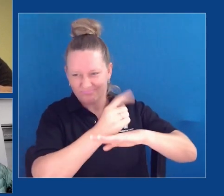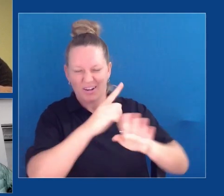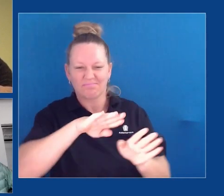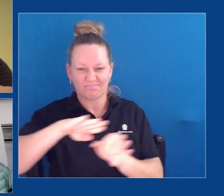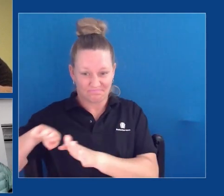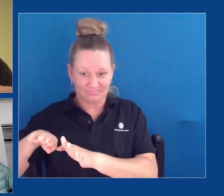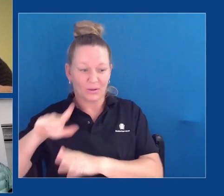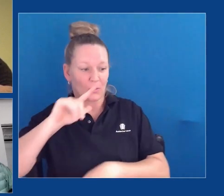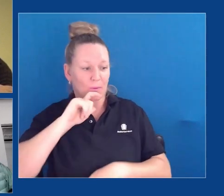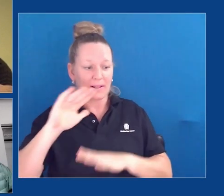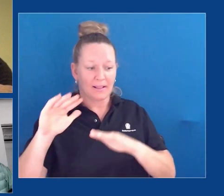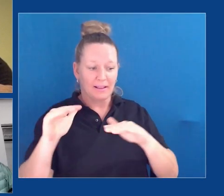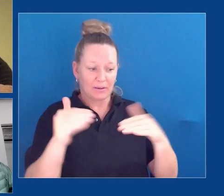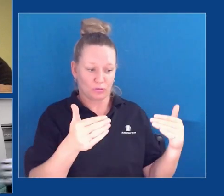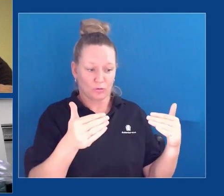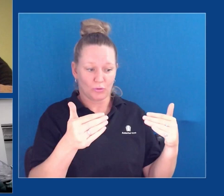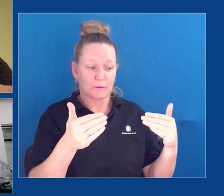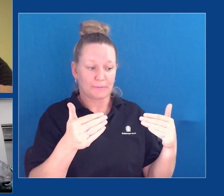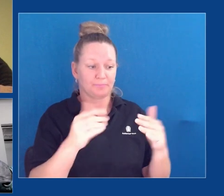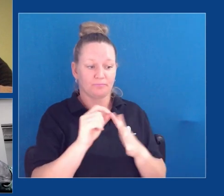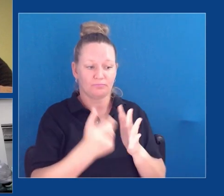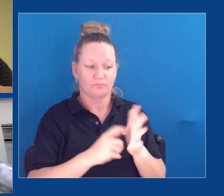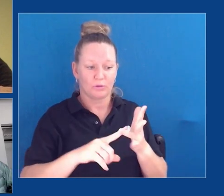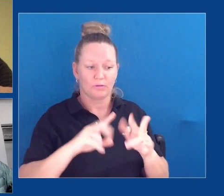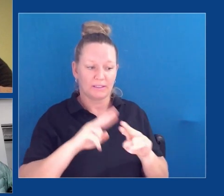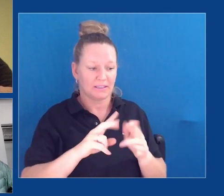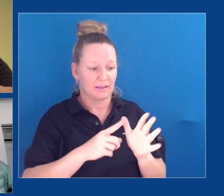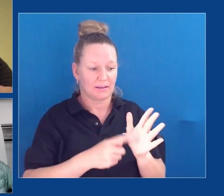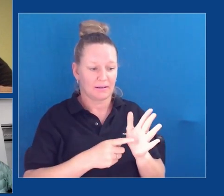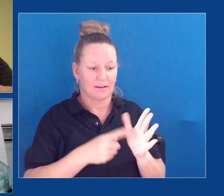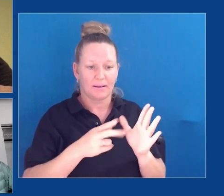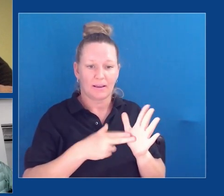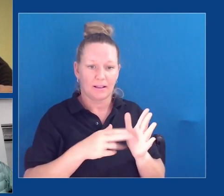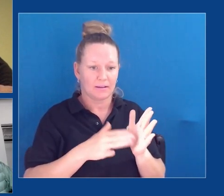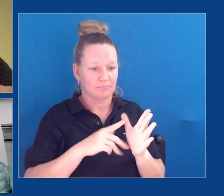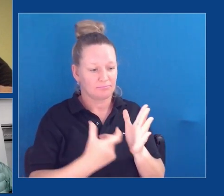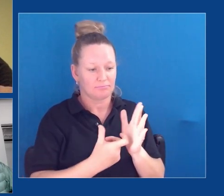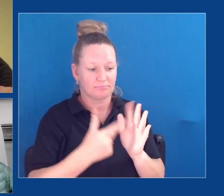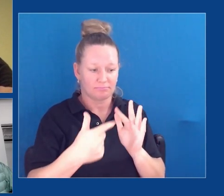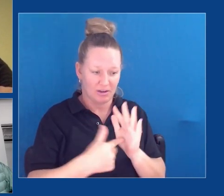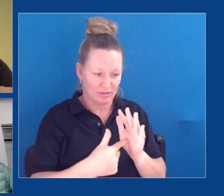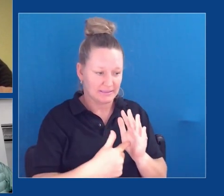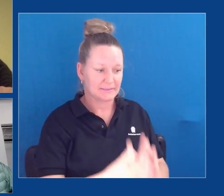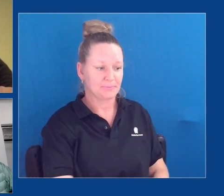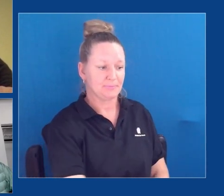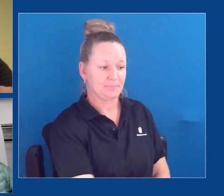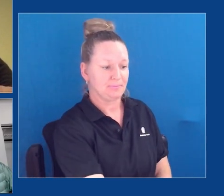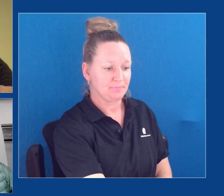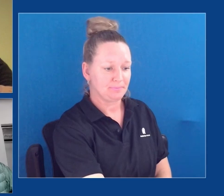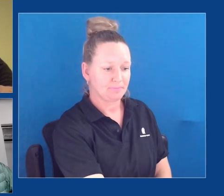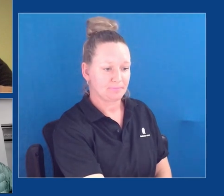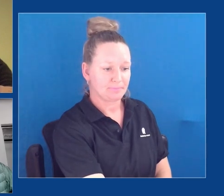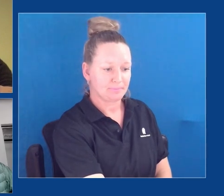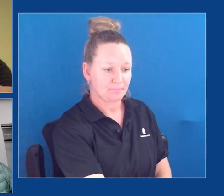panelists, Professor Allan Marett of the University of Sydney, Australia, is Emeritus Professor of